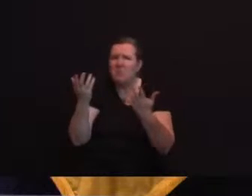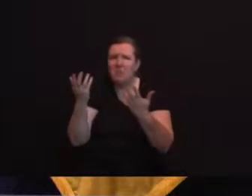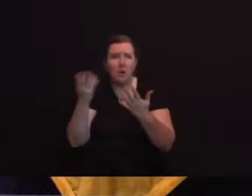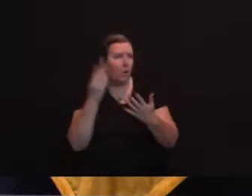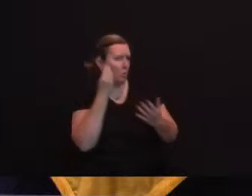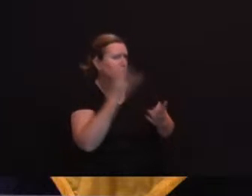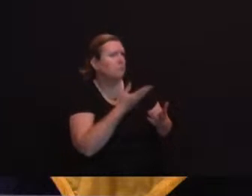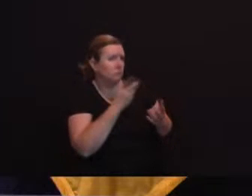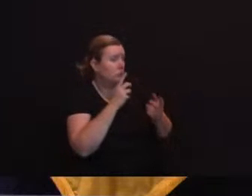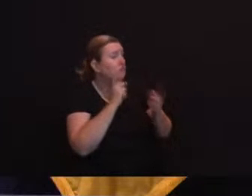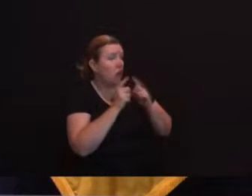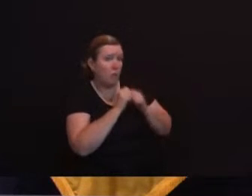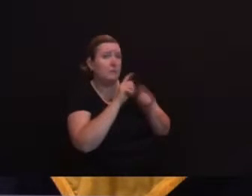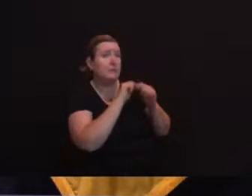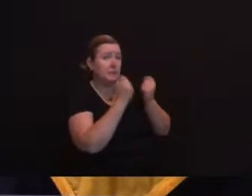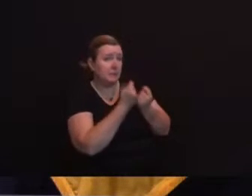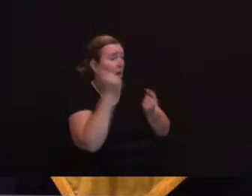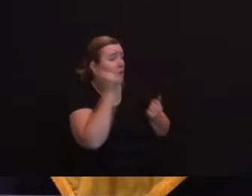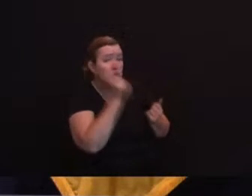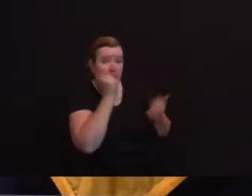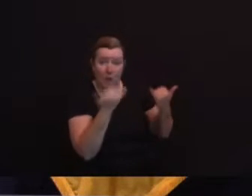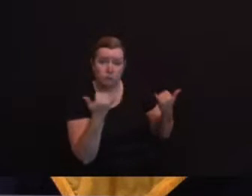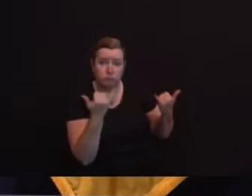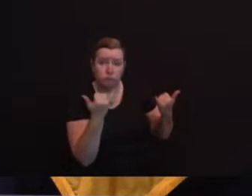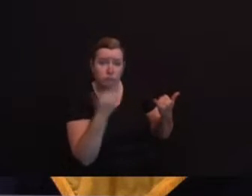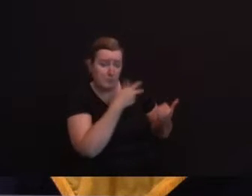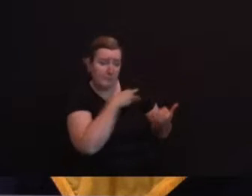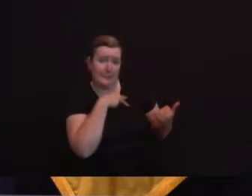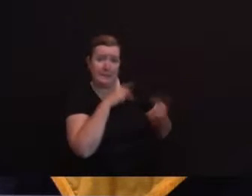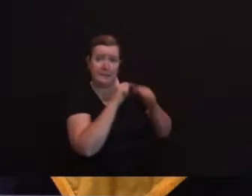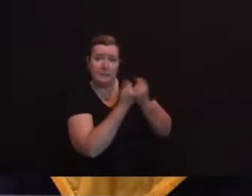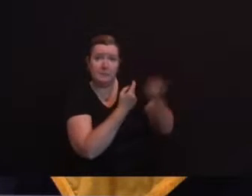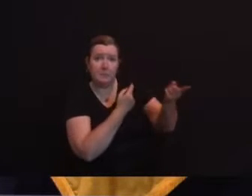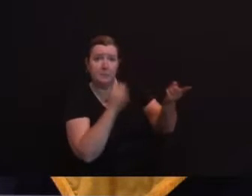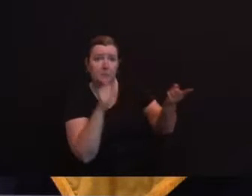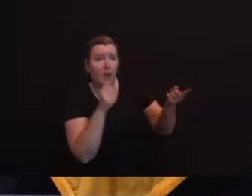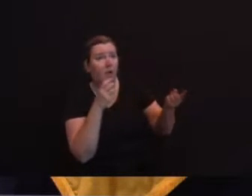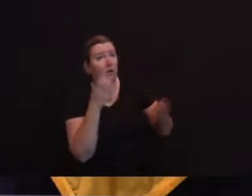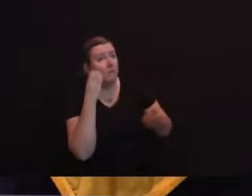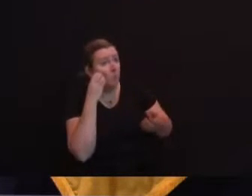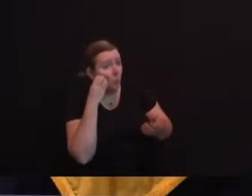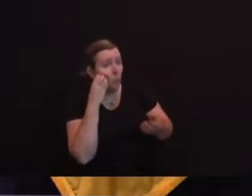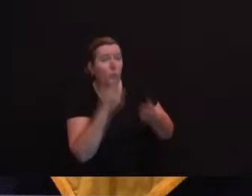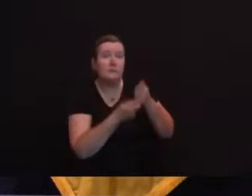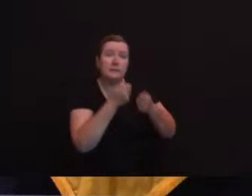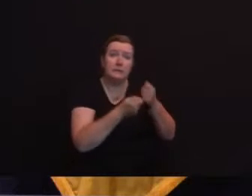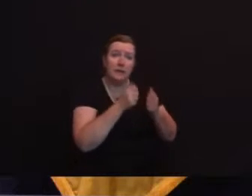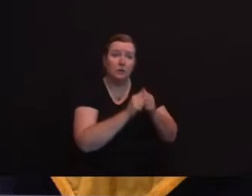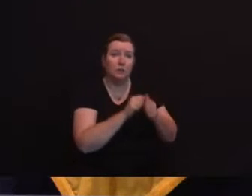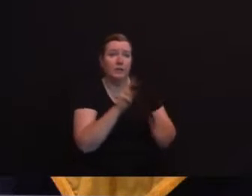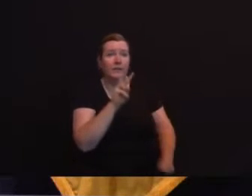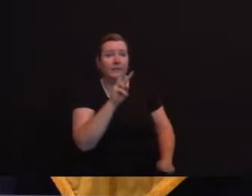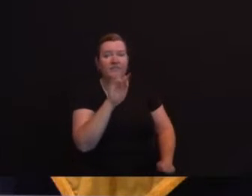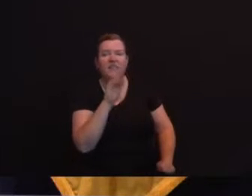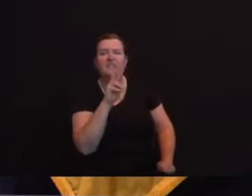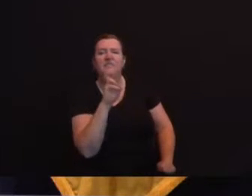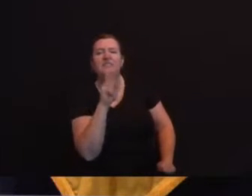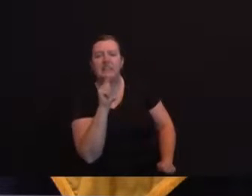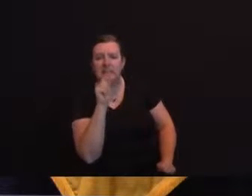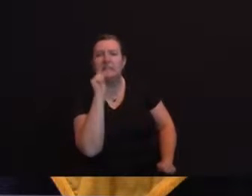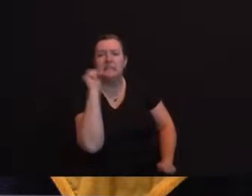As I mentioned, I was on with Vivek, not just on the phone, but then a lot of healthy texting after it, back and forth. What do you think of this? What do you think of